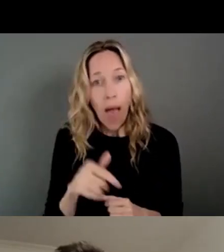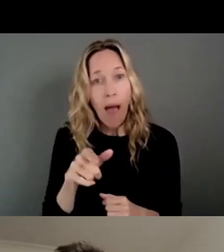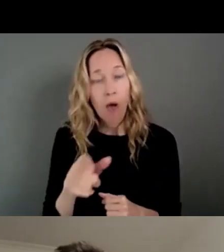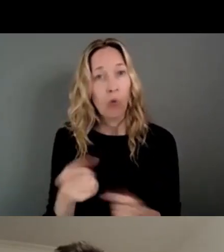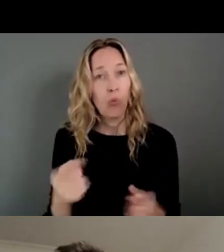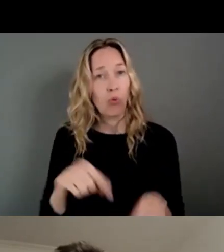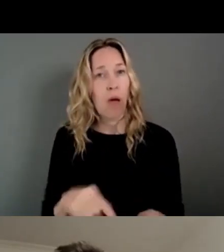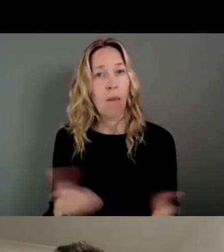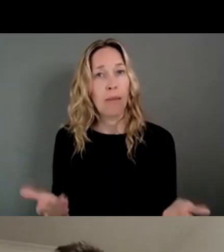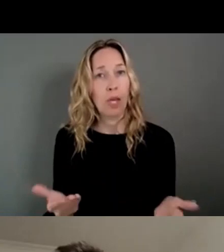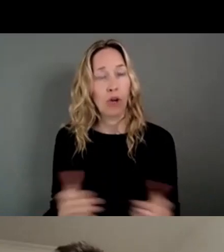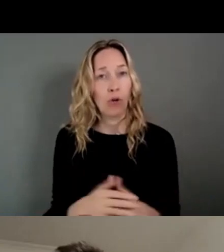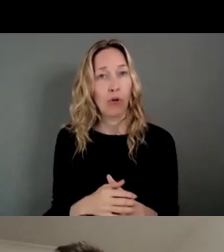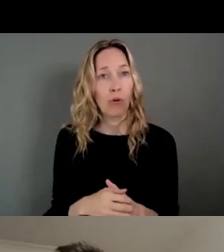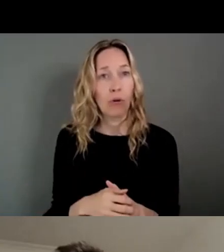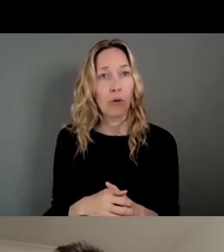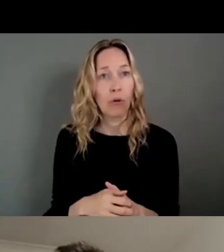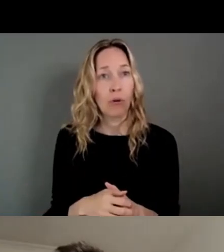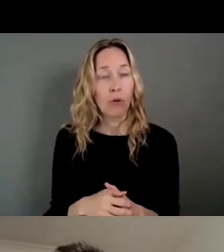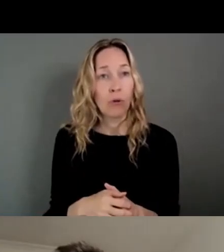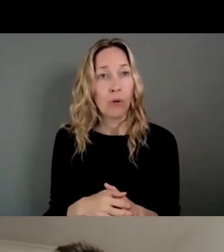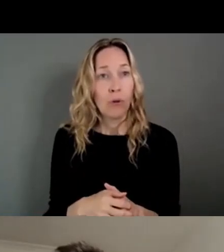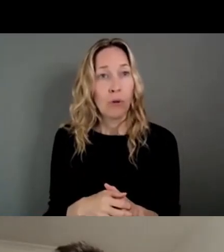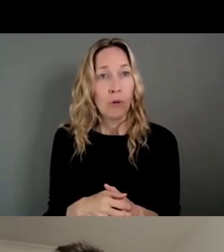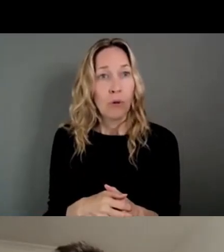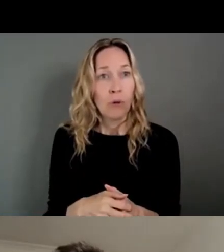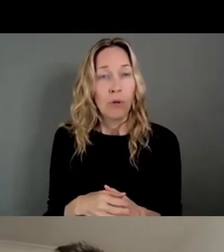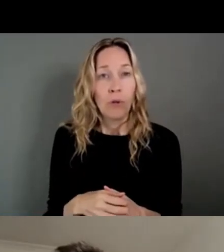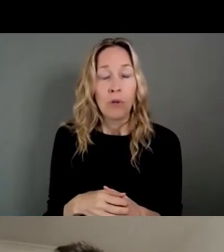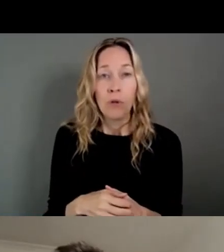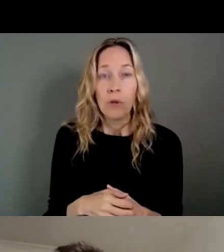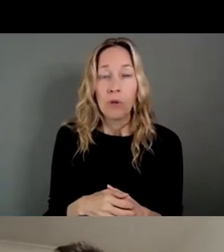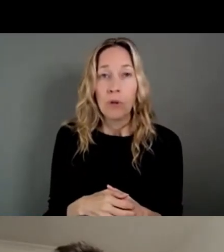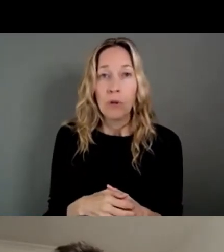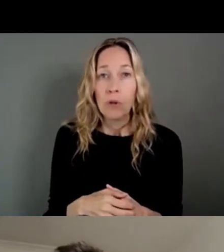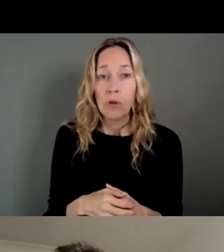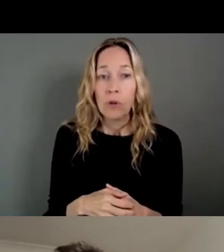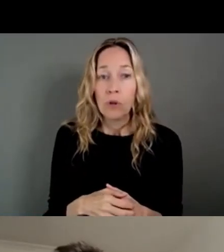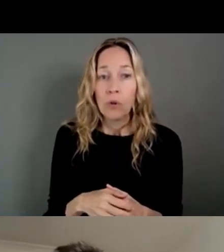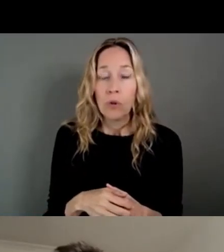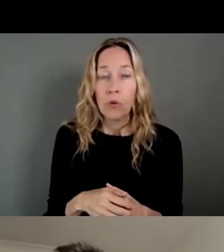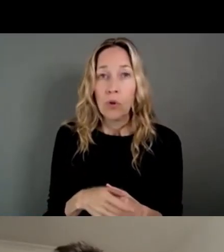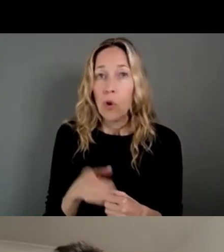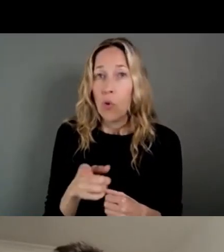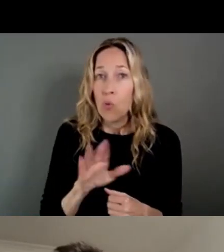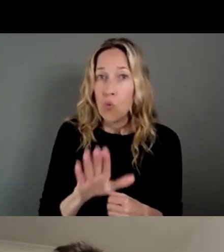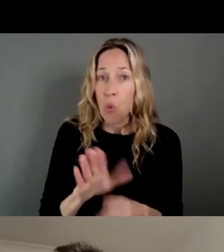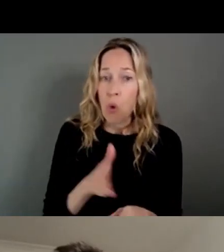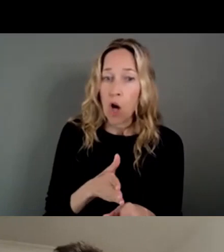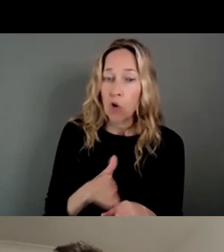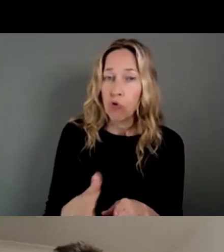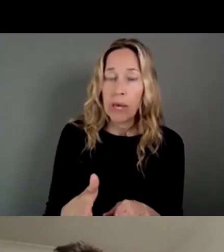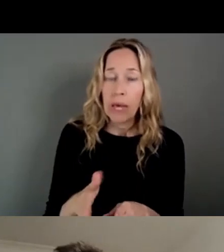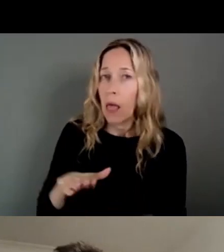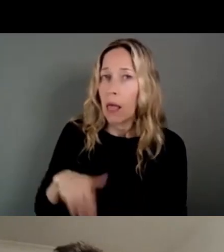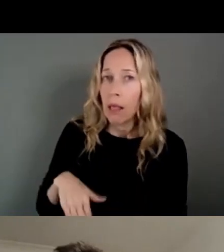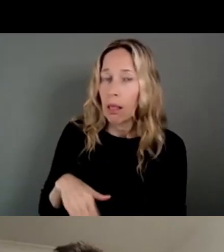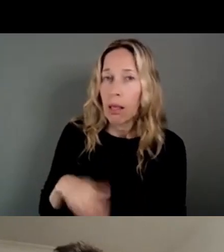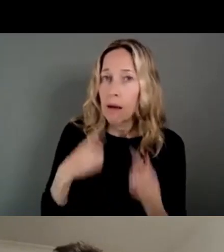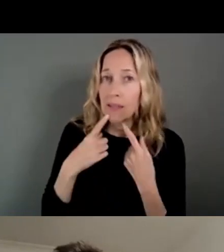You've never done this before, or you've never done this successfully before. So the first word that comes into being is